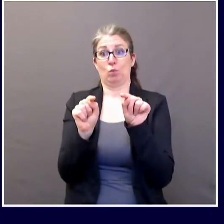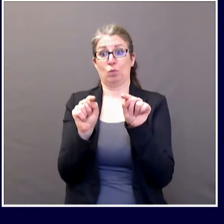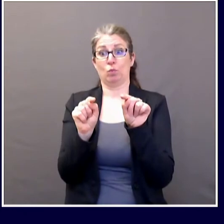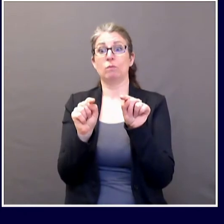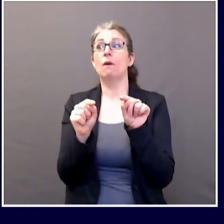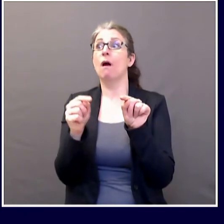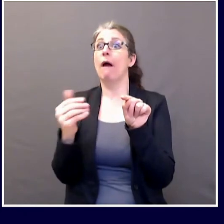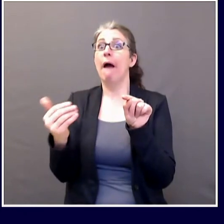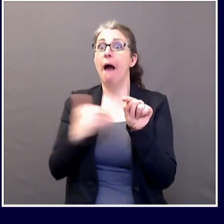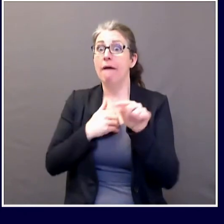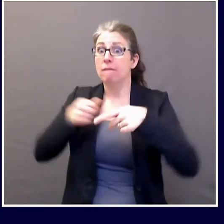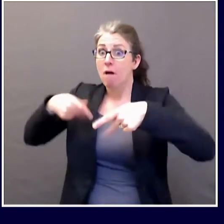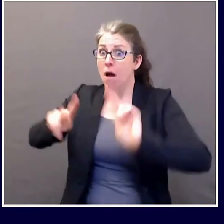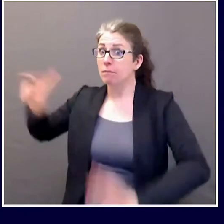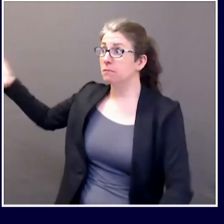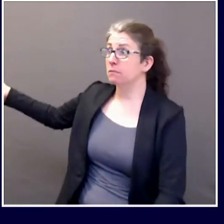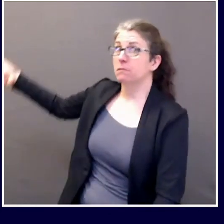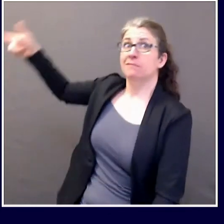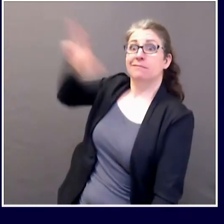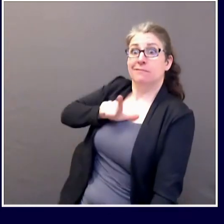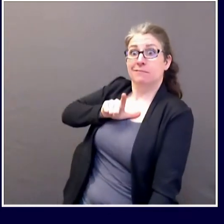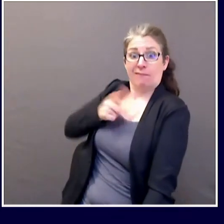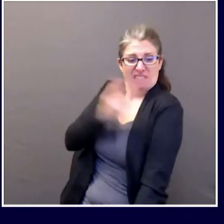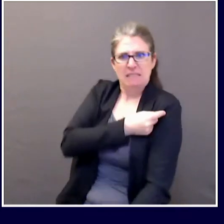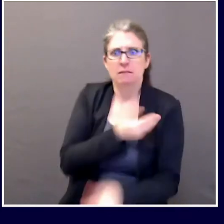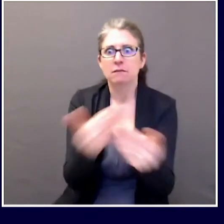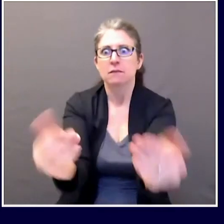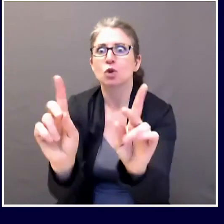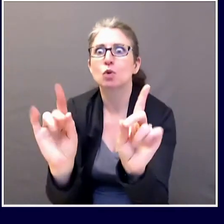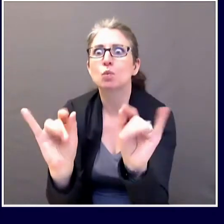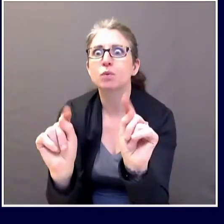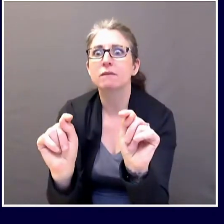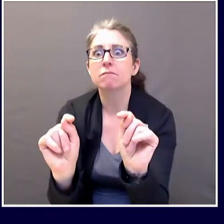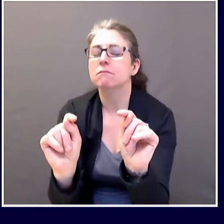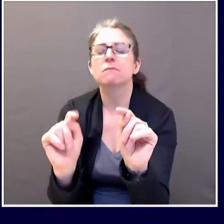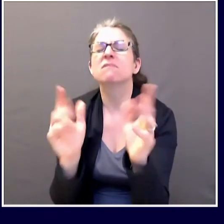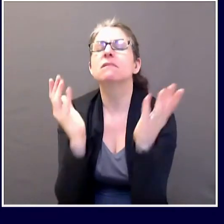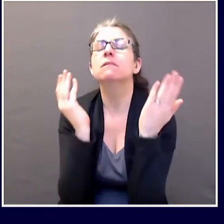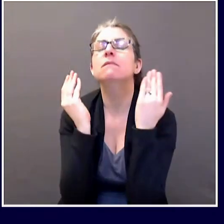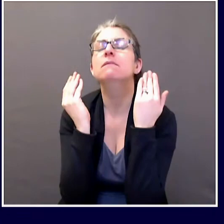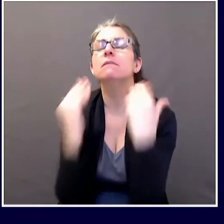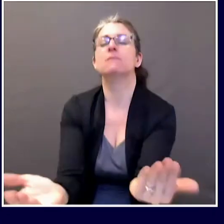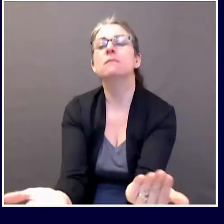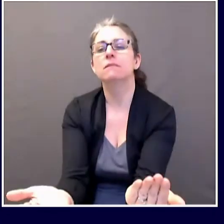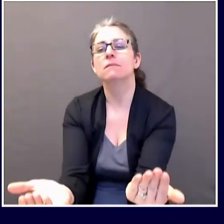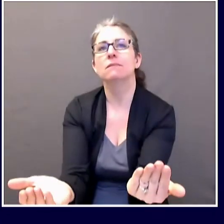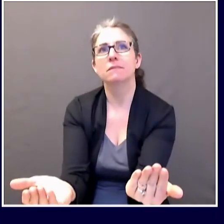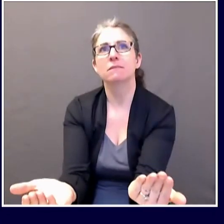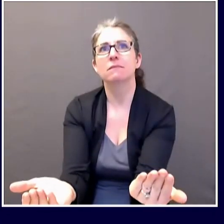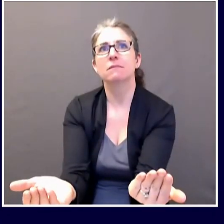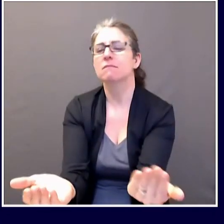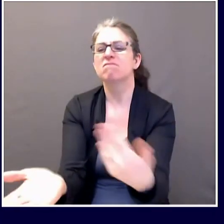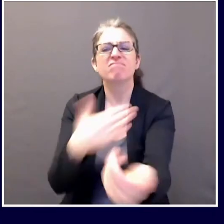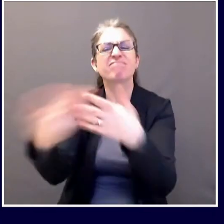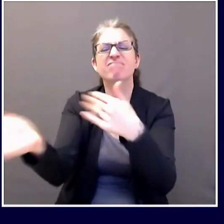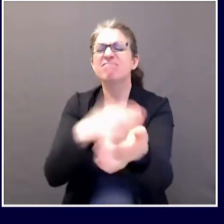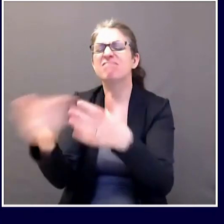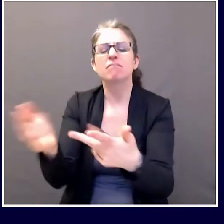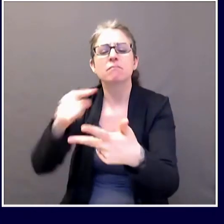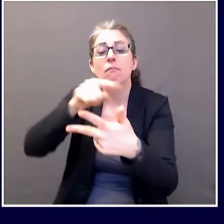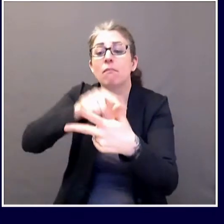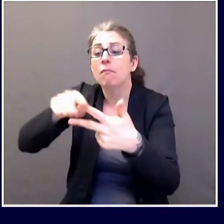All three of these vaccines are 100% effective at preventing what matters: hospitalizations and